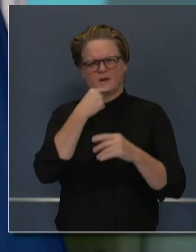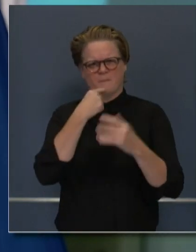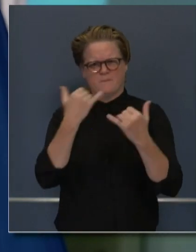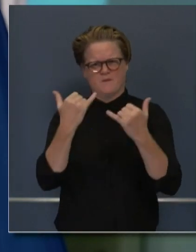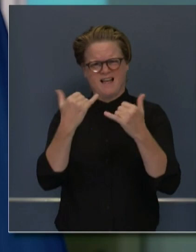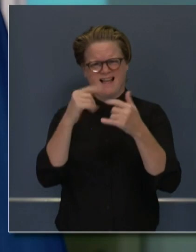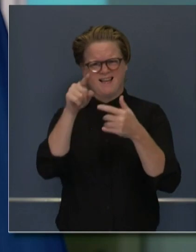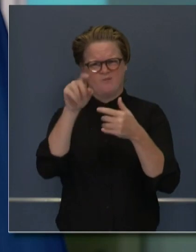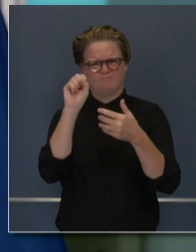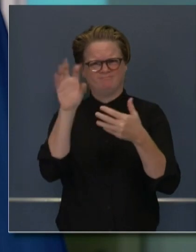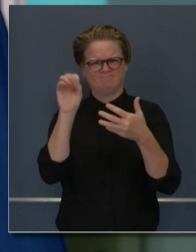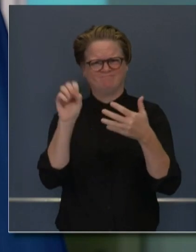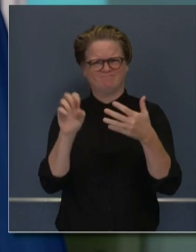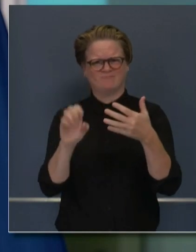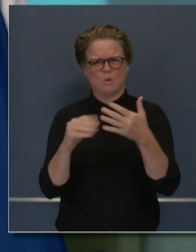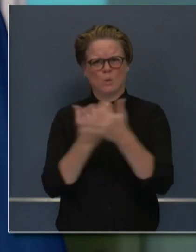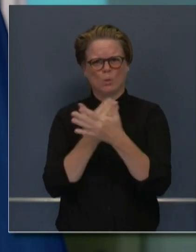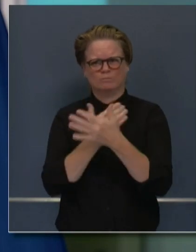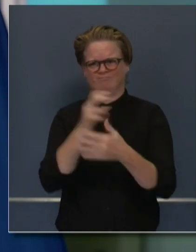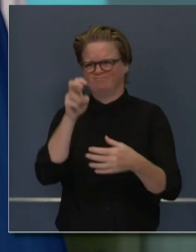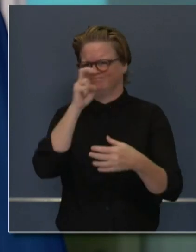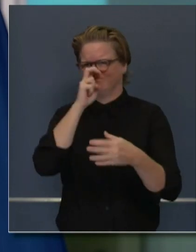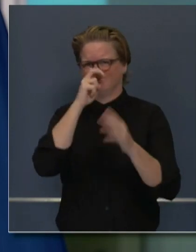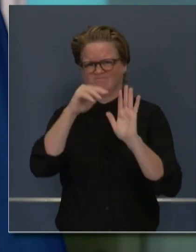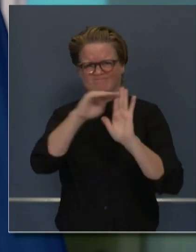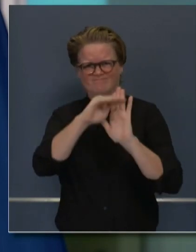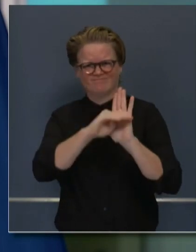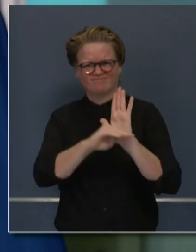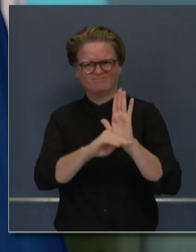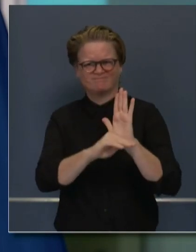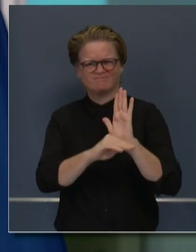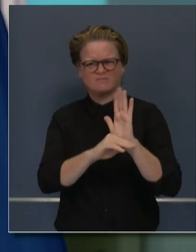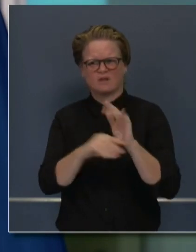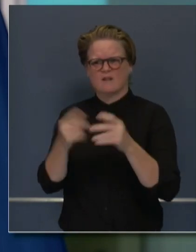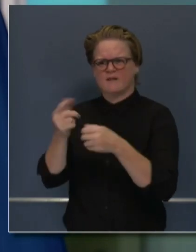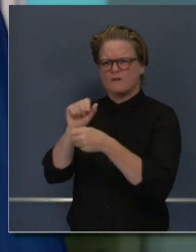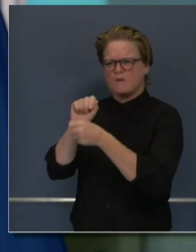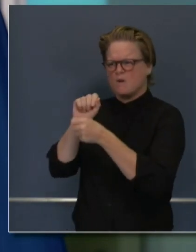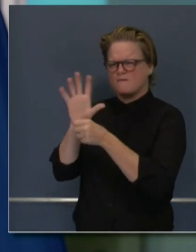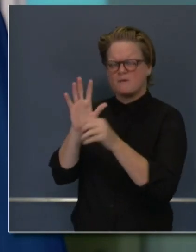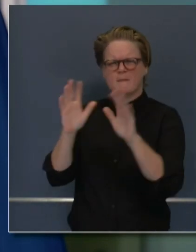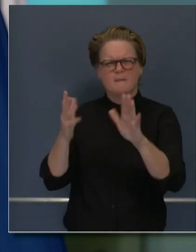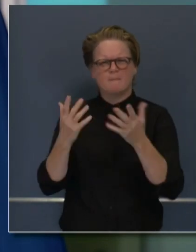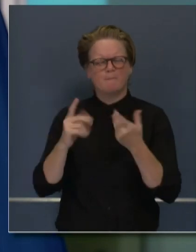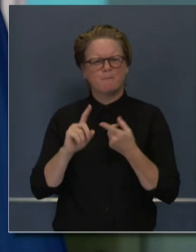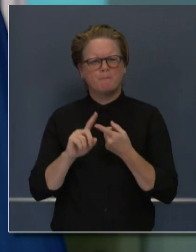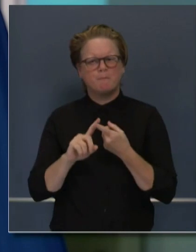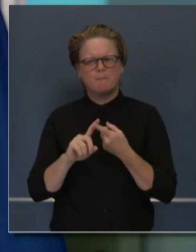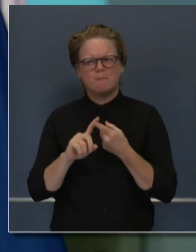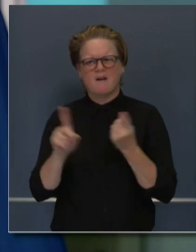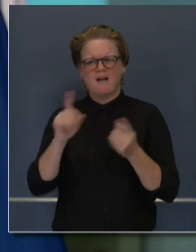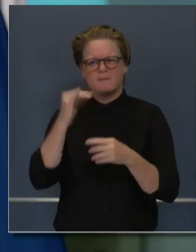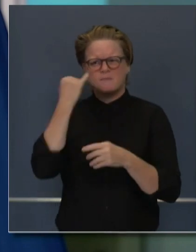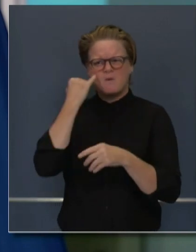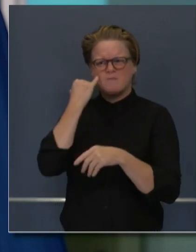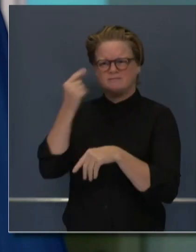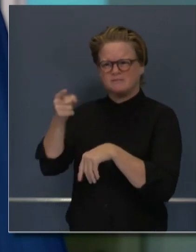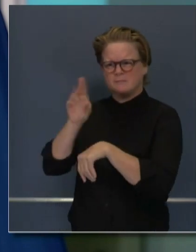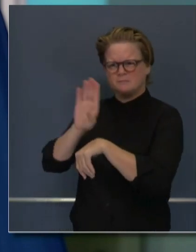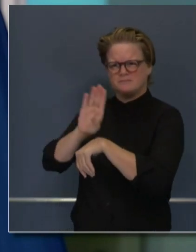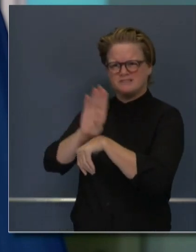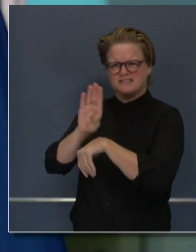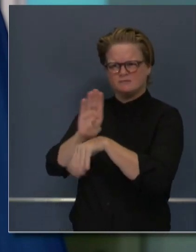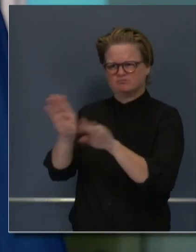touch them, and they will touch businesses. And there's no distinction between a business operating responsibly and one that isn't. So what do you tell